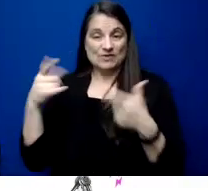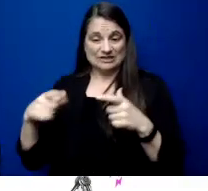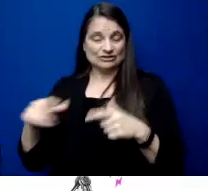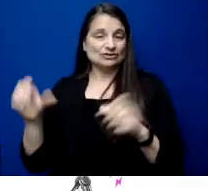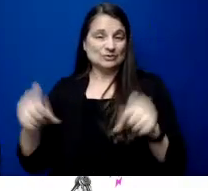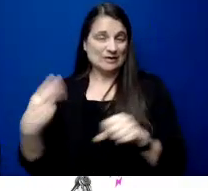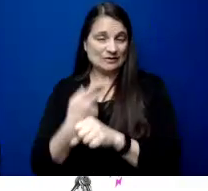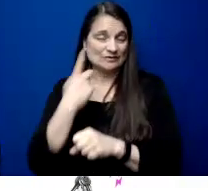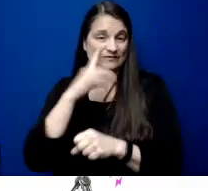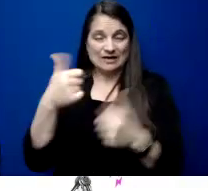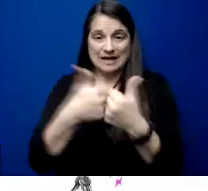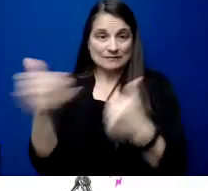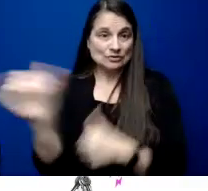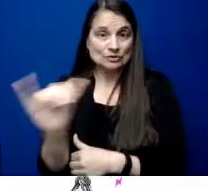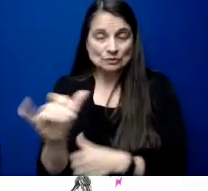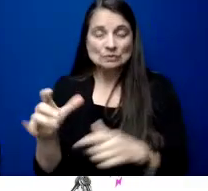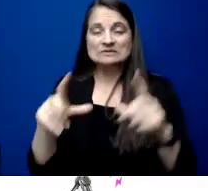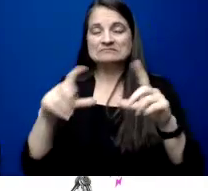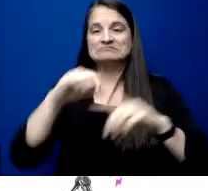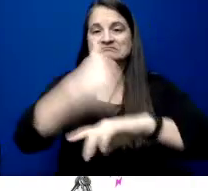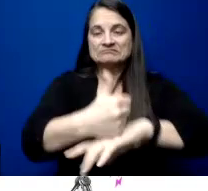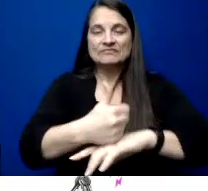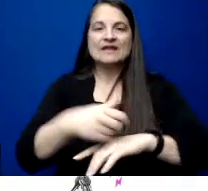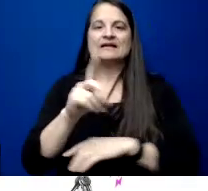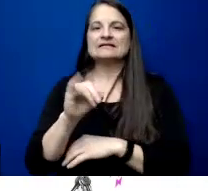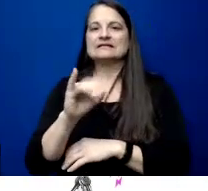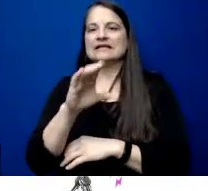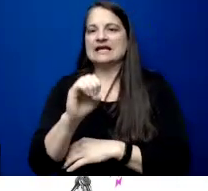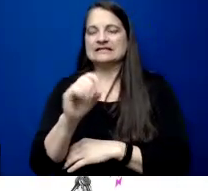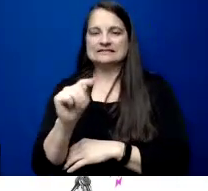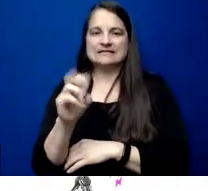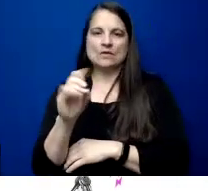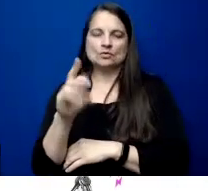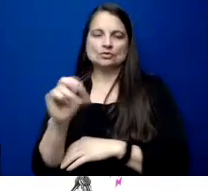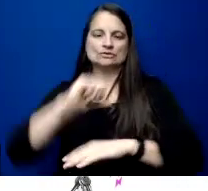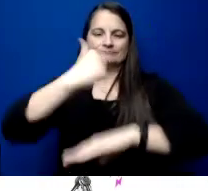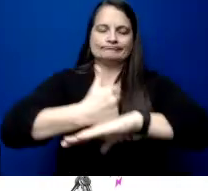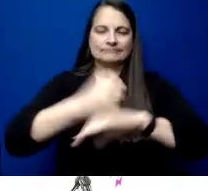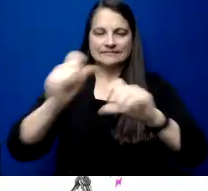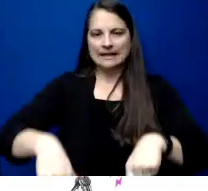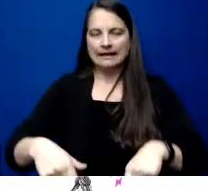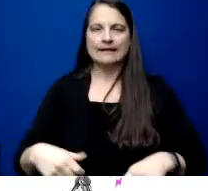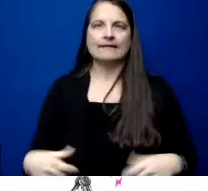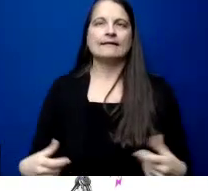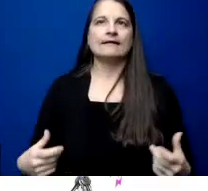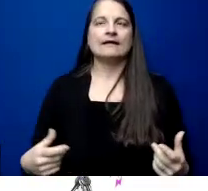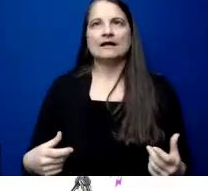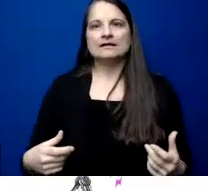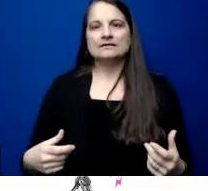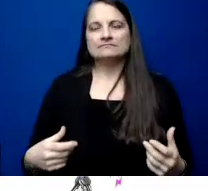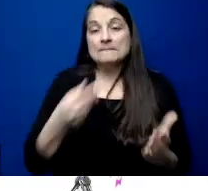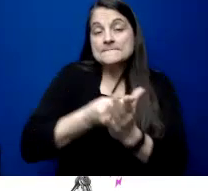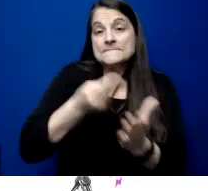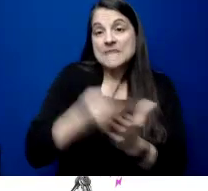board games directly on top of that. You can put dice towers on top of it. You can put like money